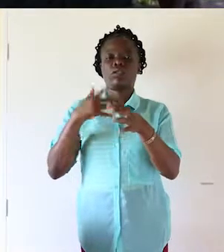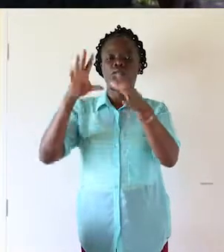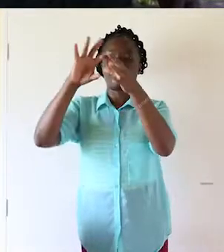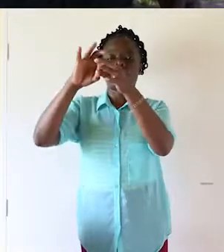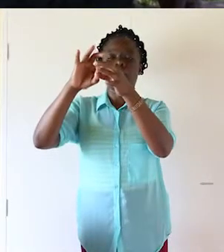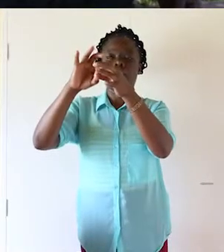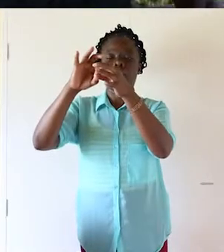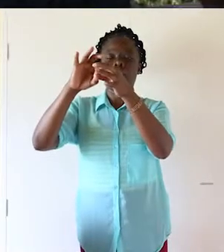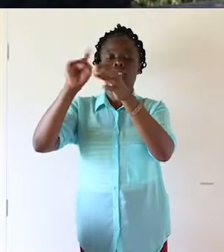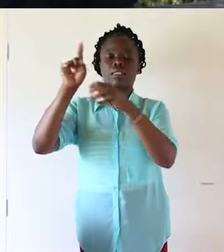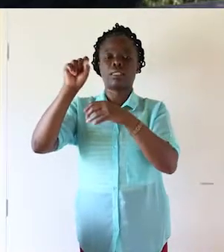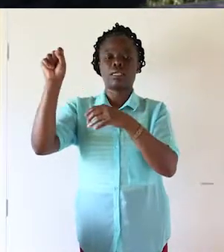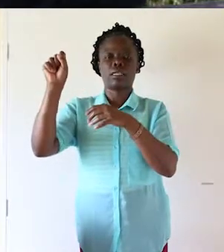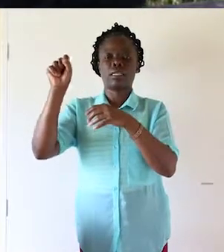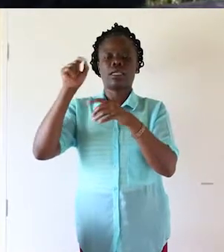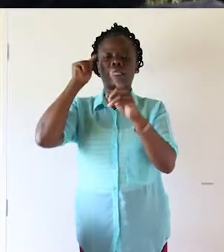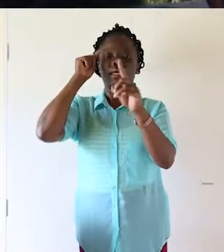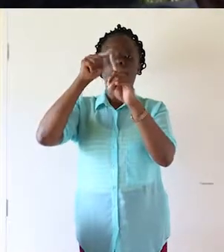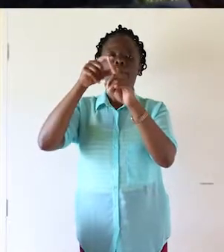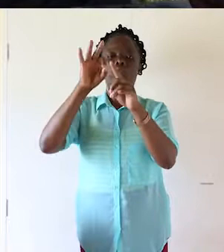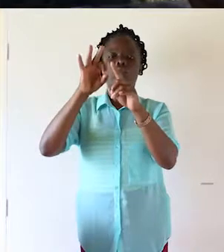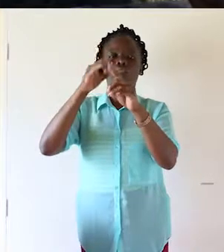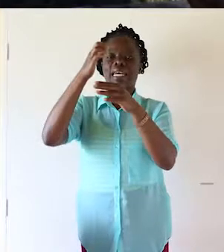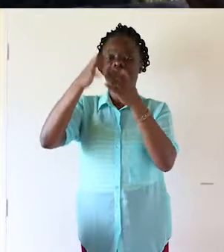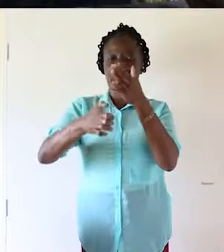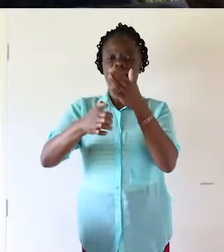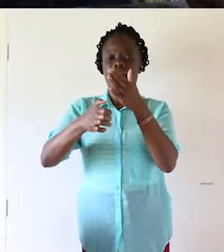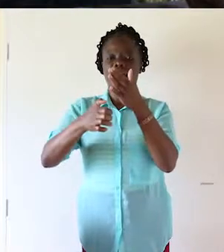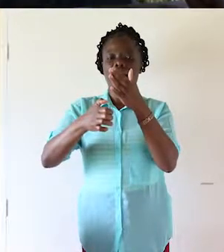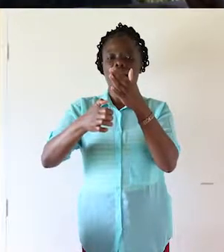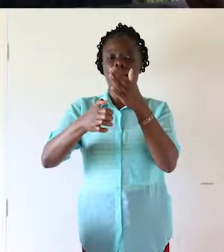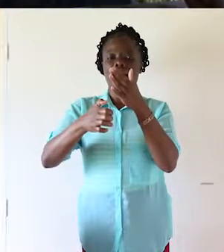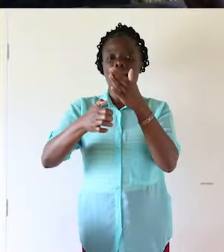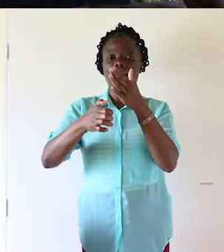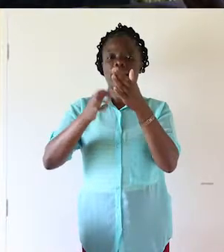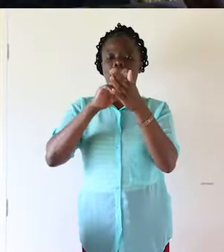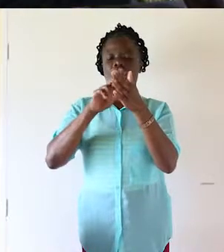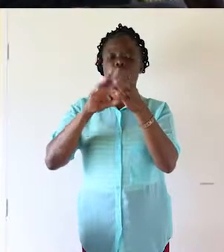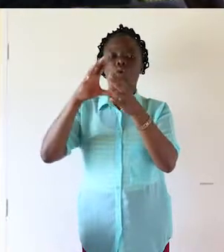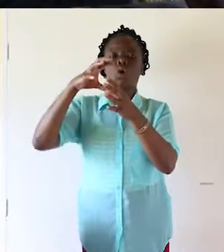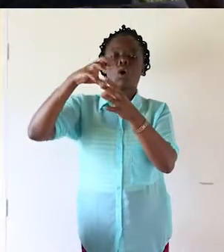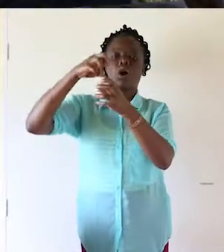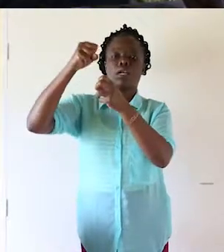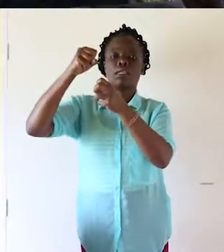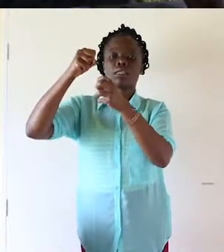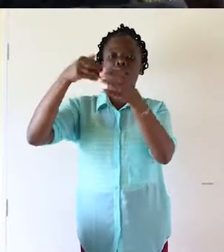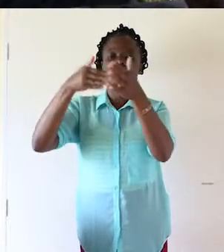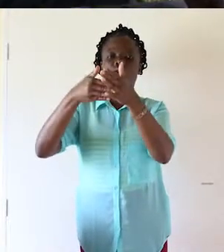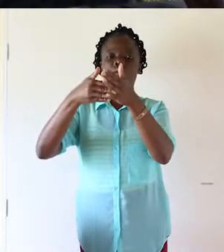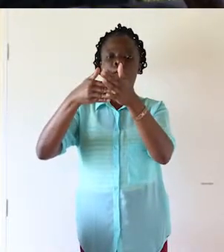fix here. The purpose of the ender is to stop the curtain rod from